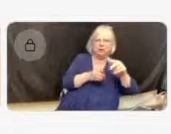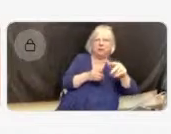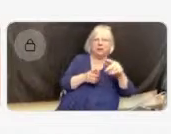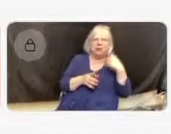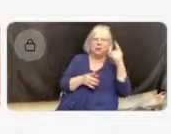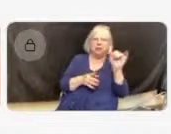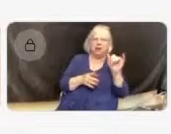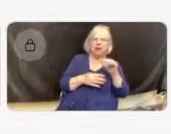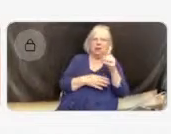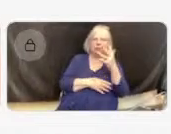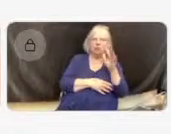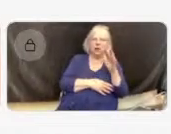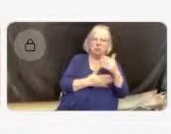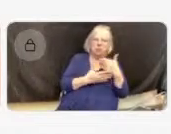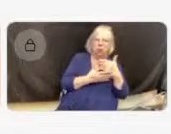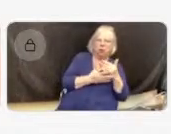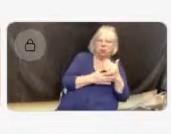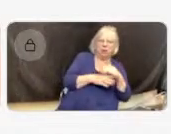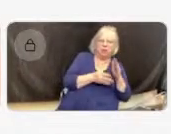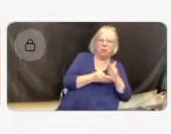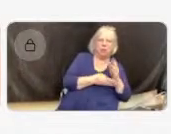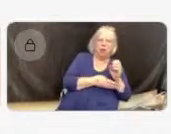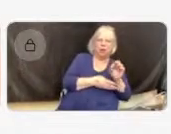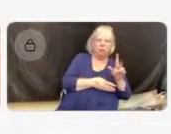is actually partially on the right-of-way.